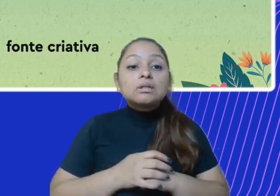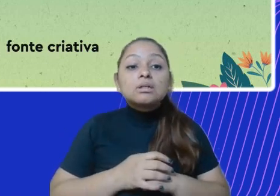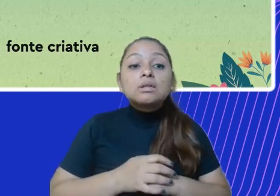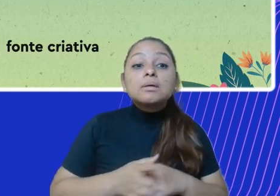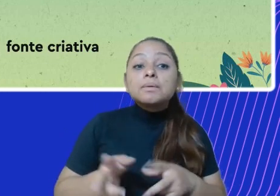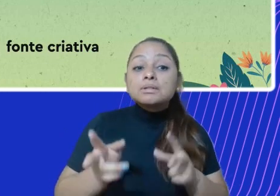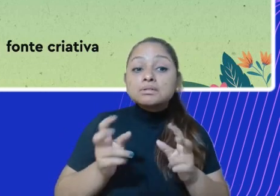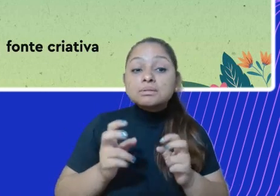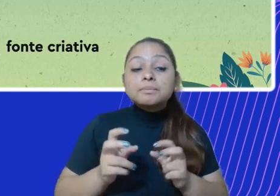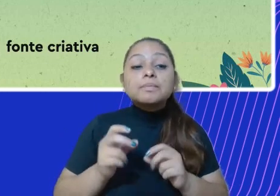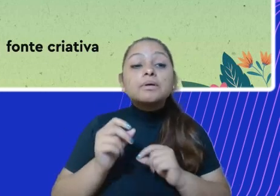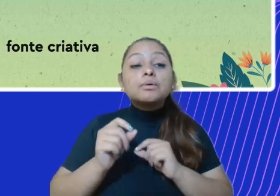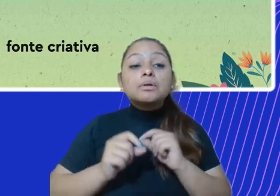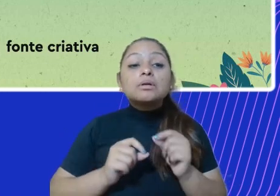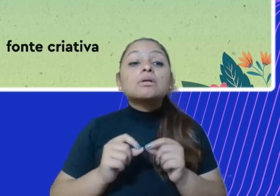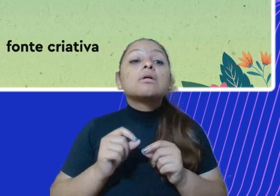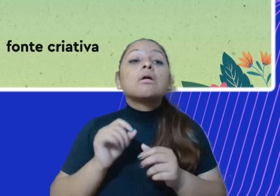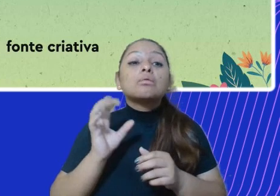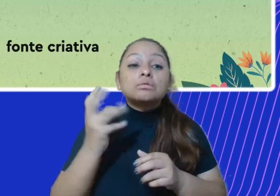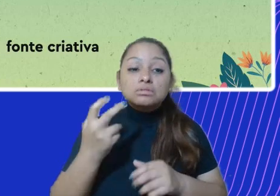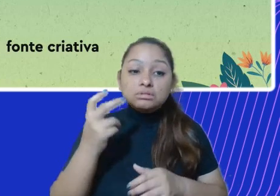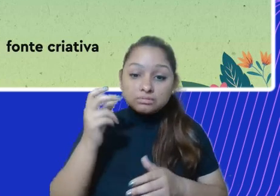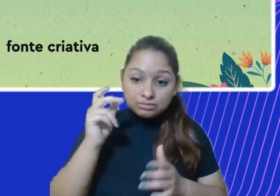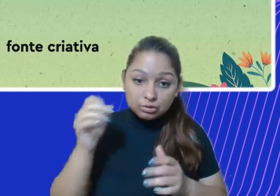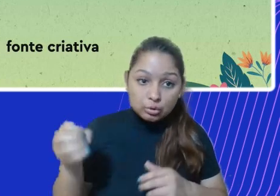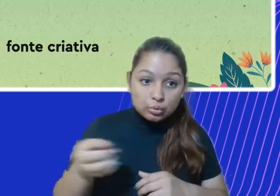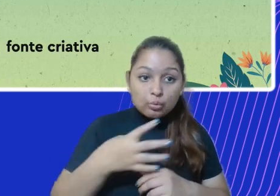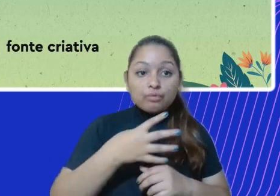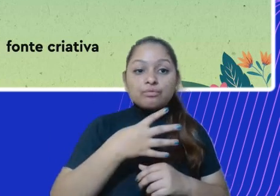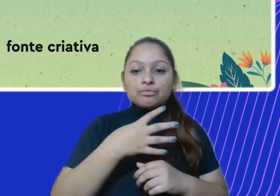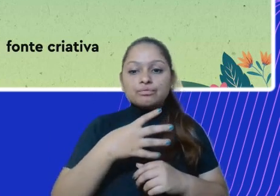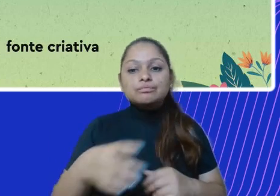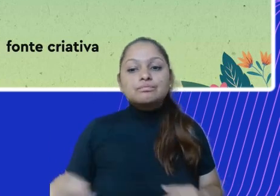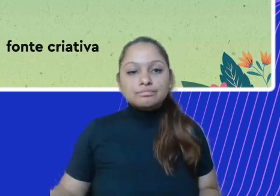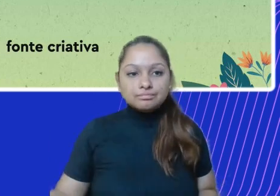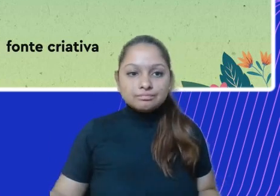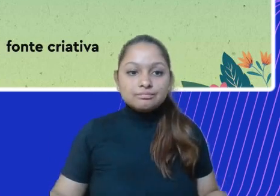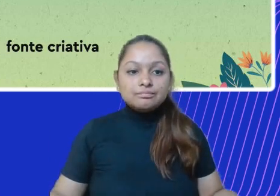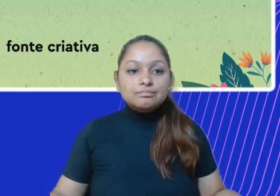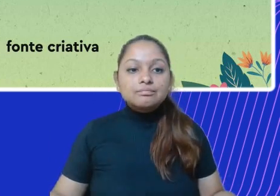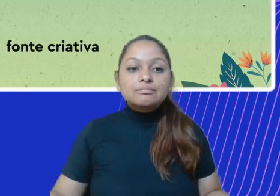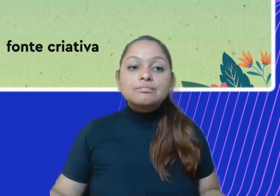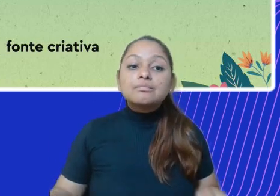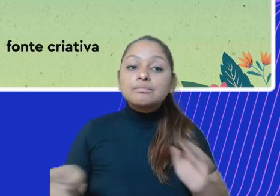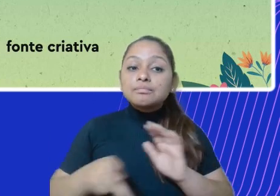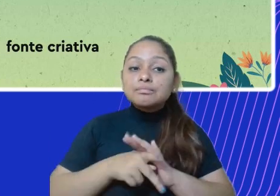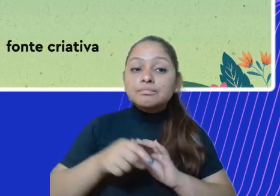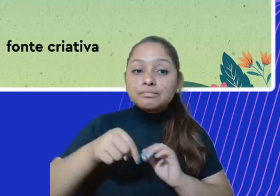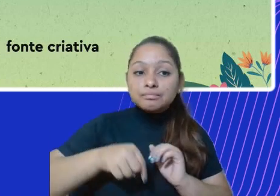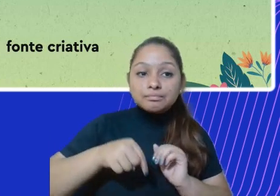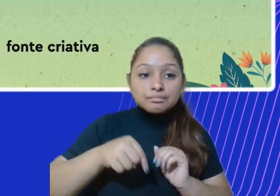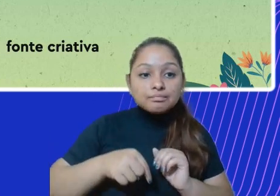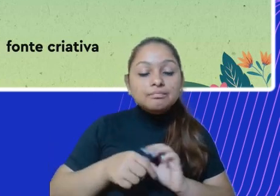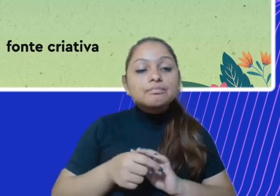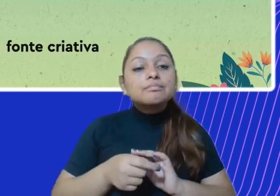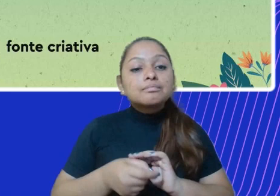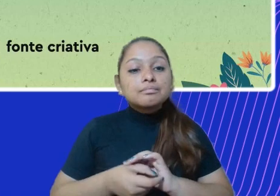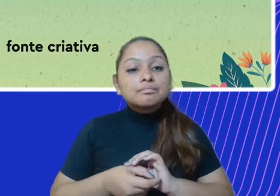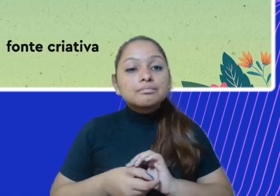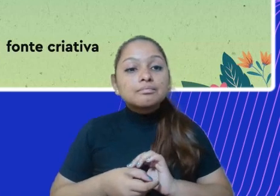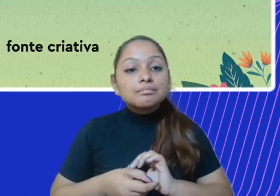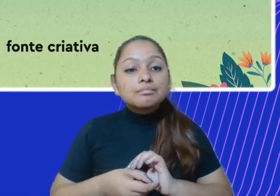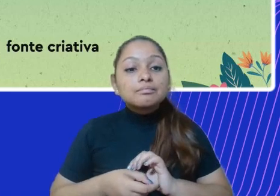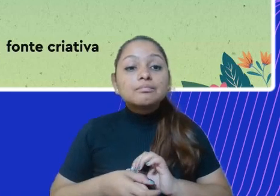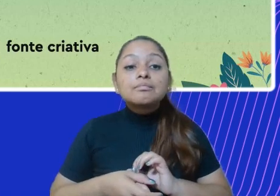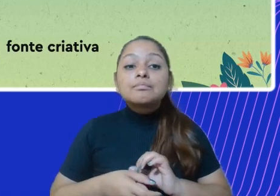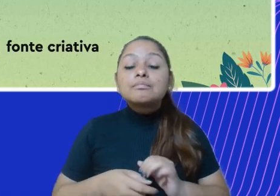we can do something that is new, that belongs to the 21st century, for the